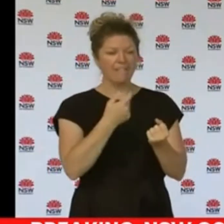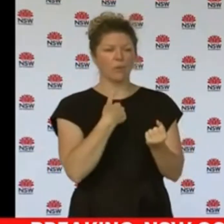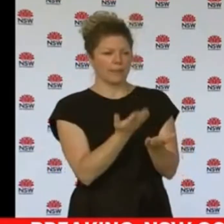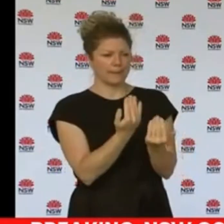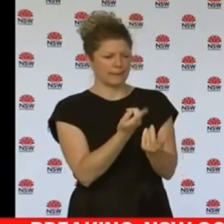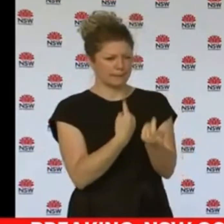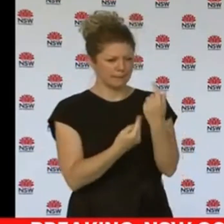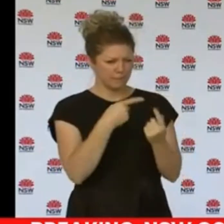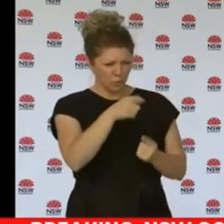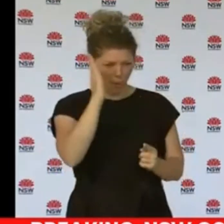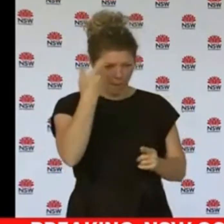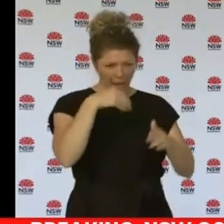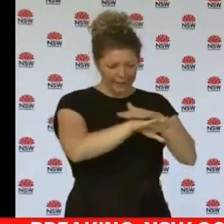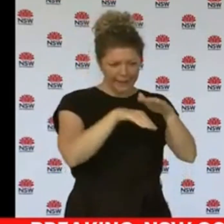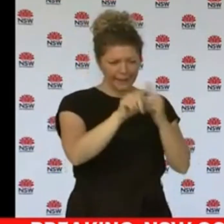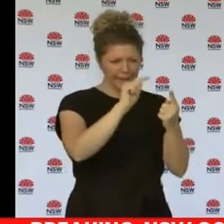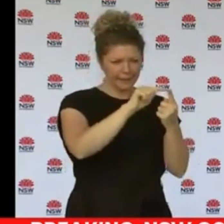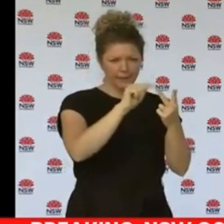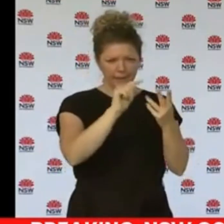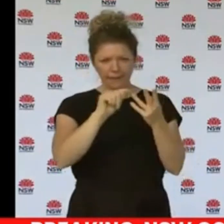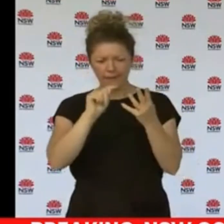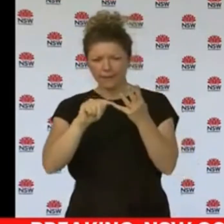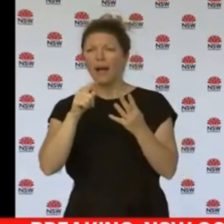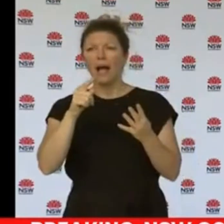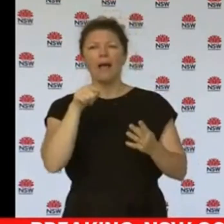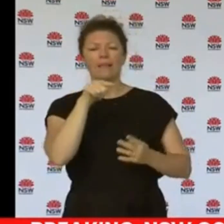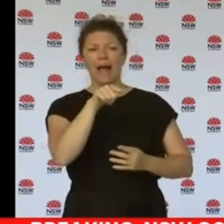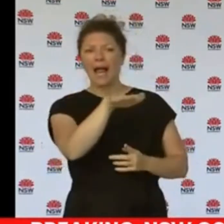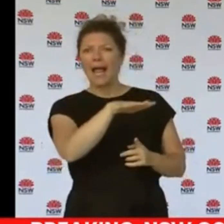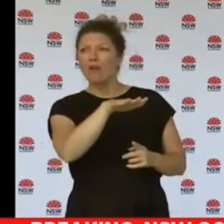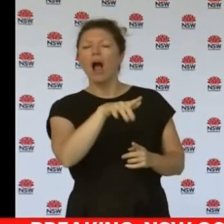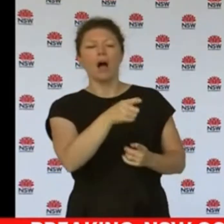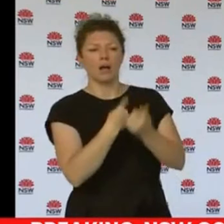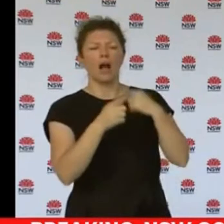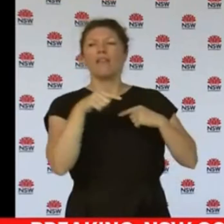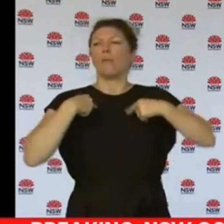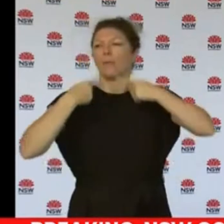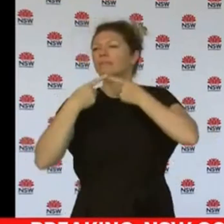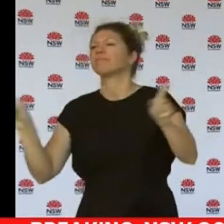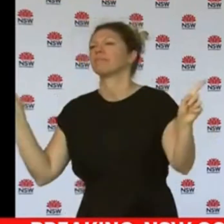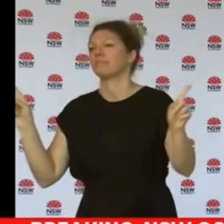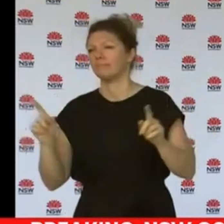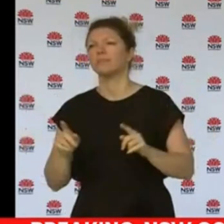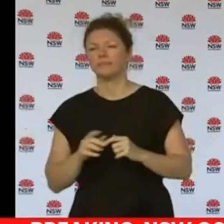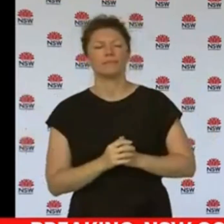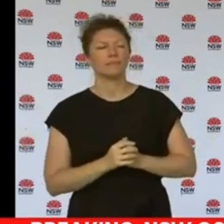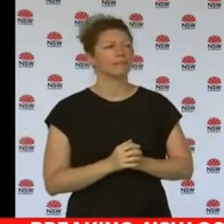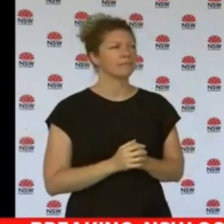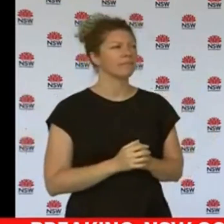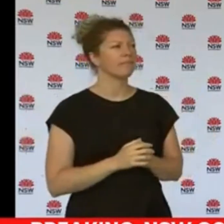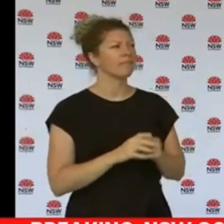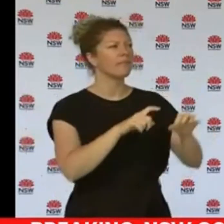information emerges, we update it. So yes, they do relate to the recent cases. And how long were these ago linked to Barella and